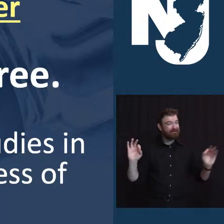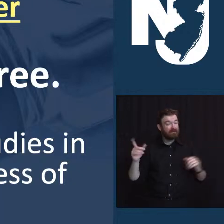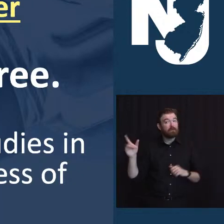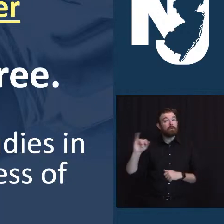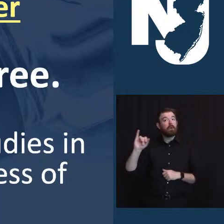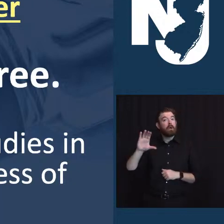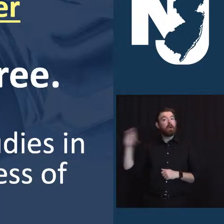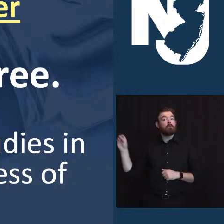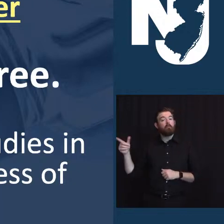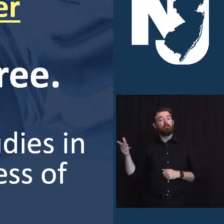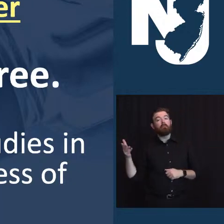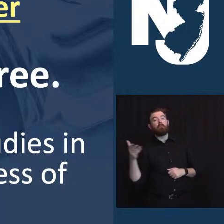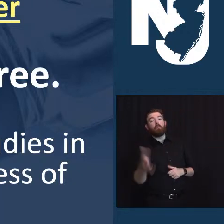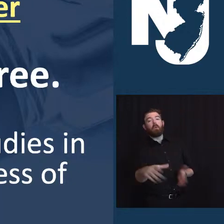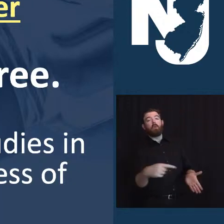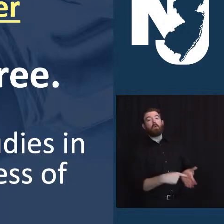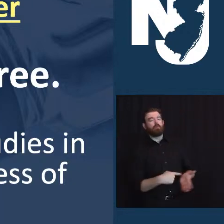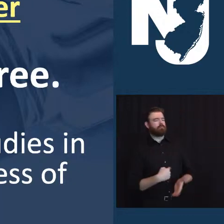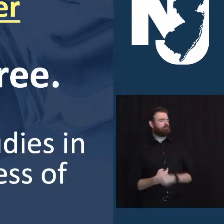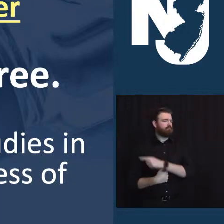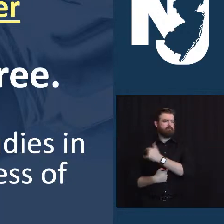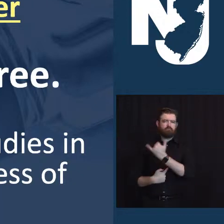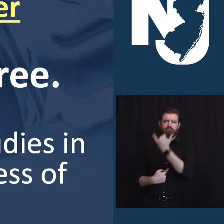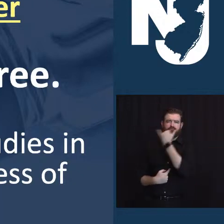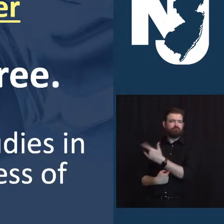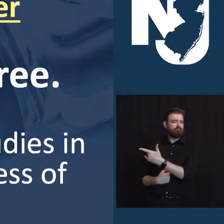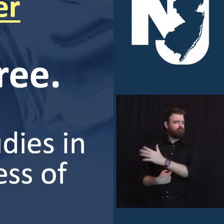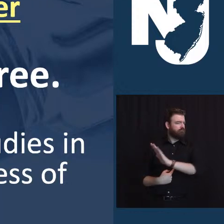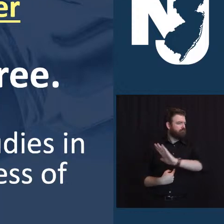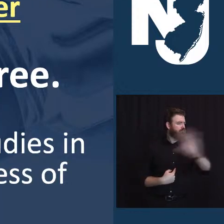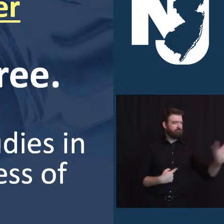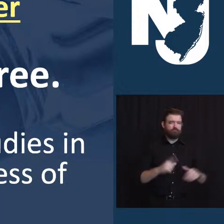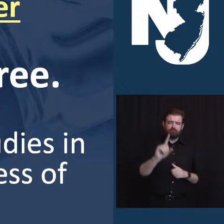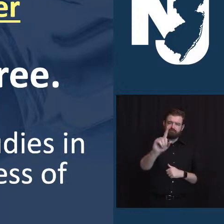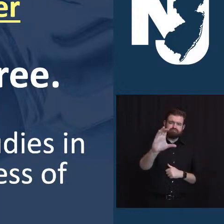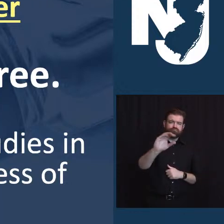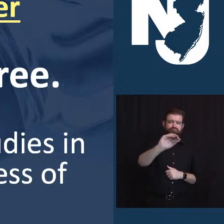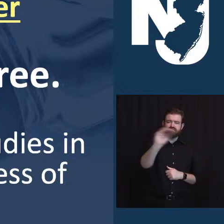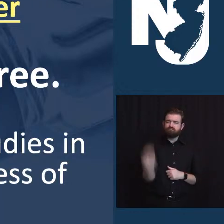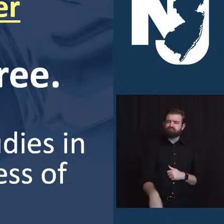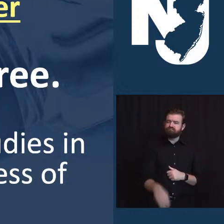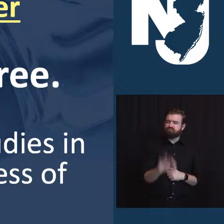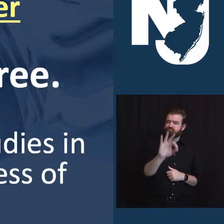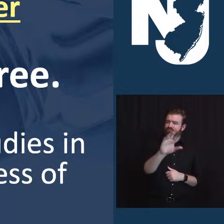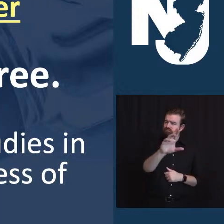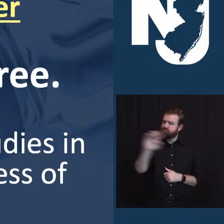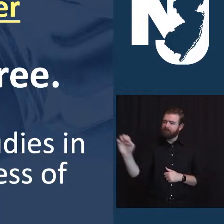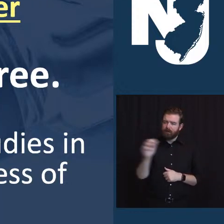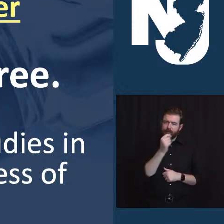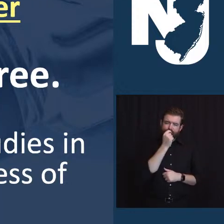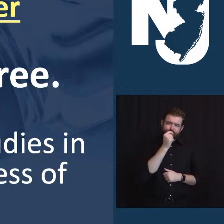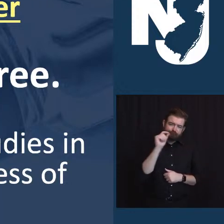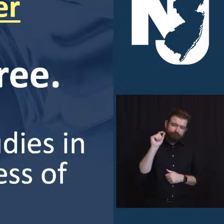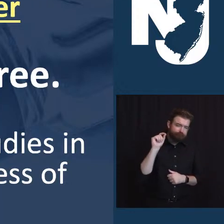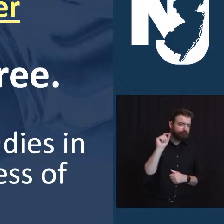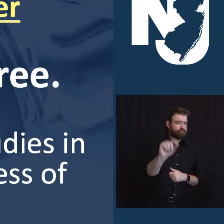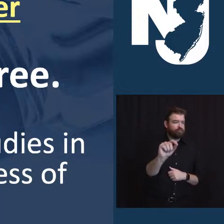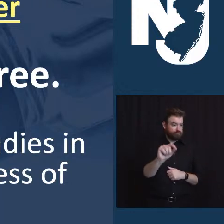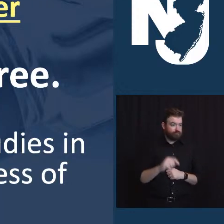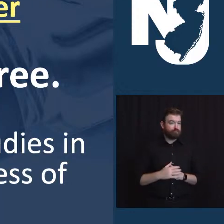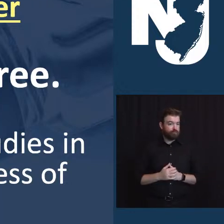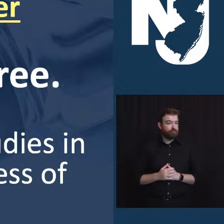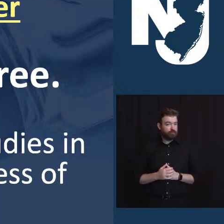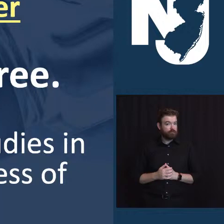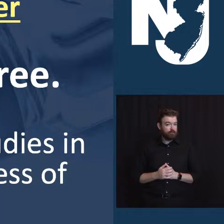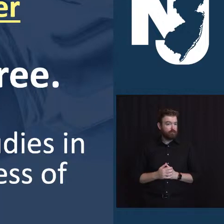It is all covered. It is free of charge, period. And finally, anyone who